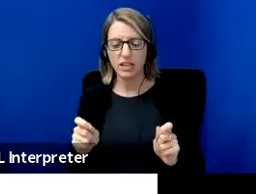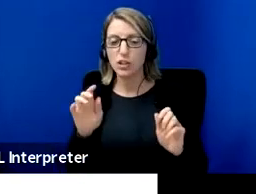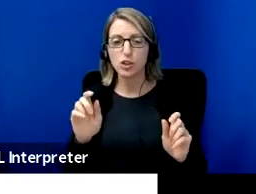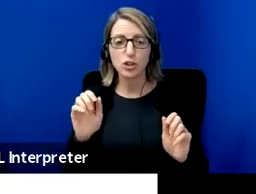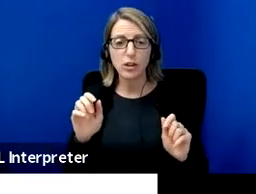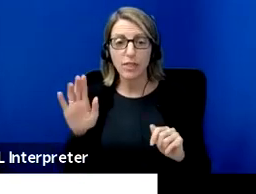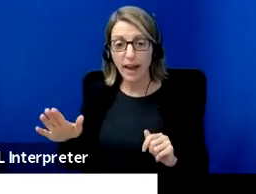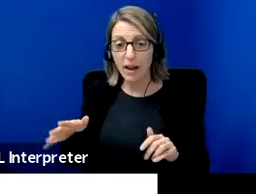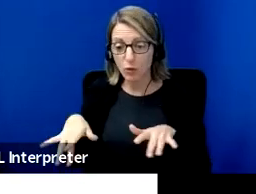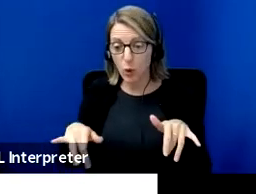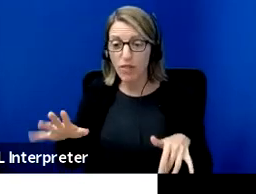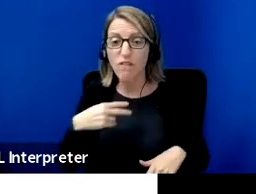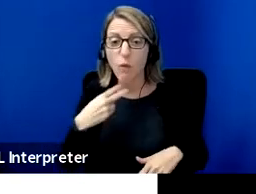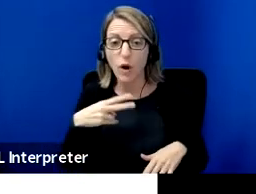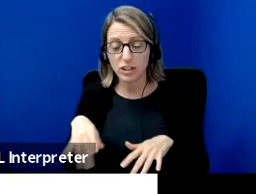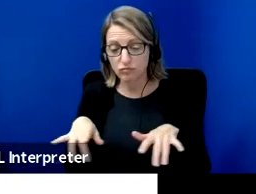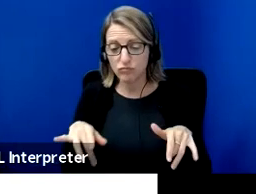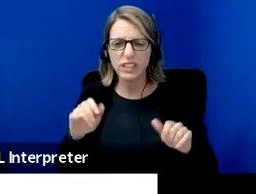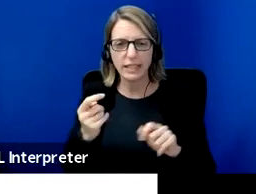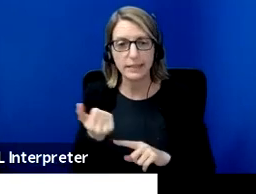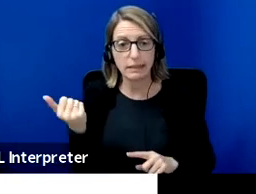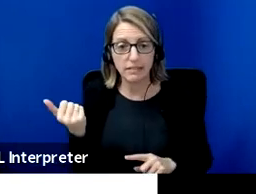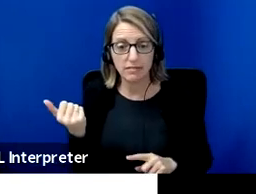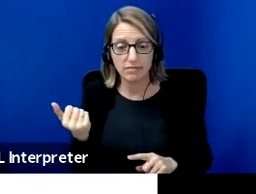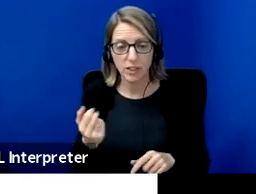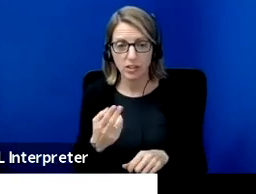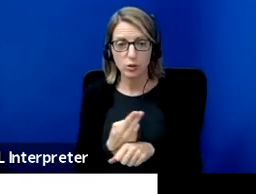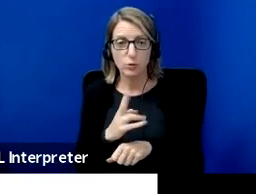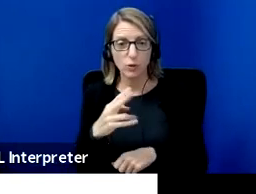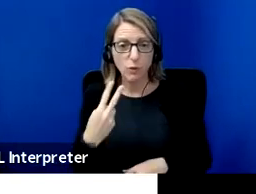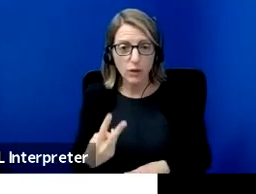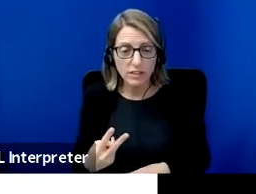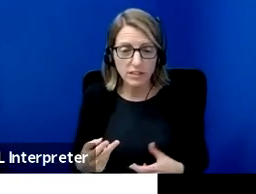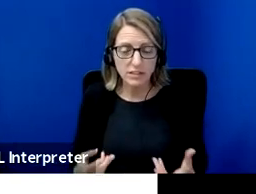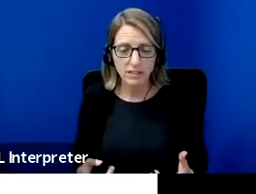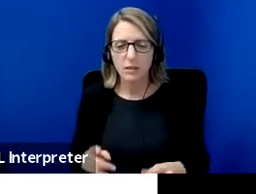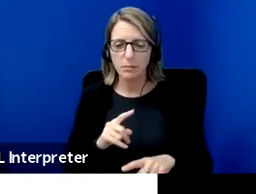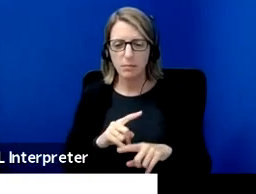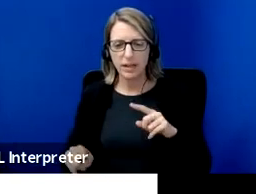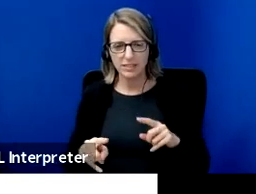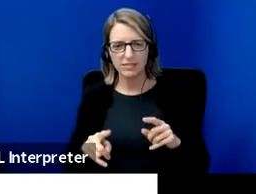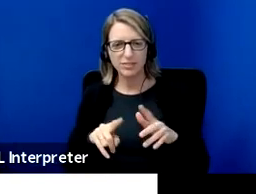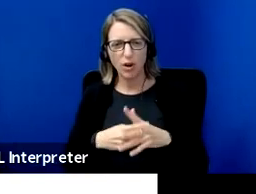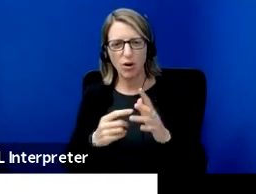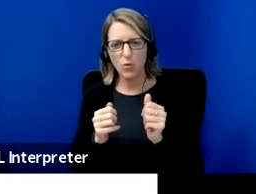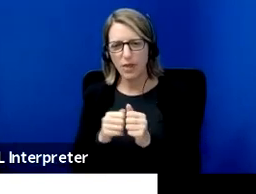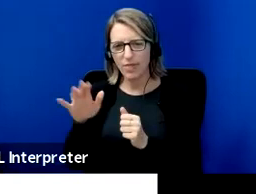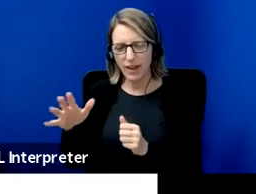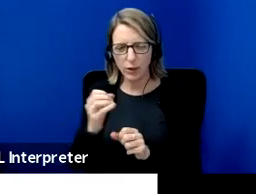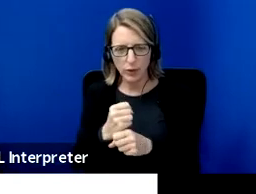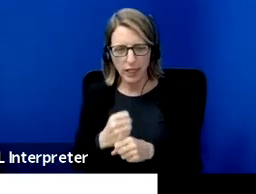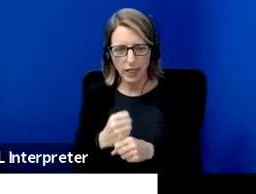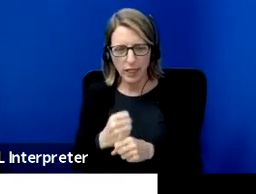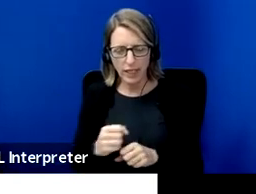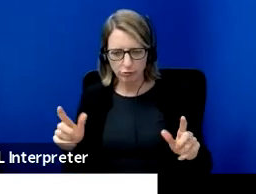and add your own voice. But you can start with their stuff as a base. So we'll notice they give some tips at the top: remote